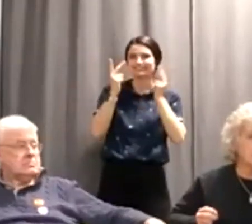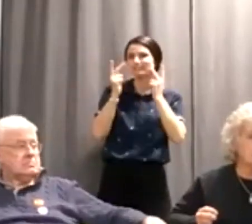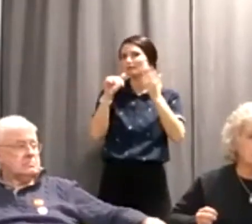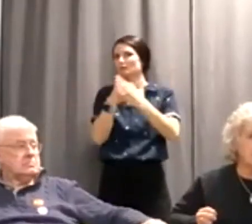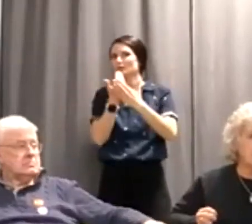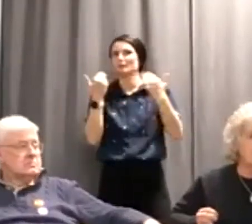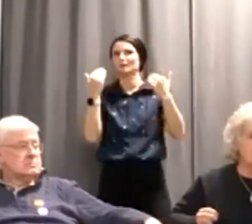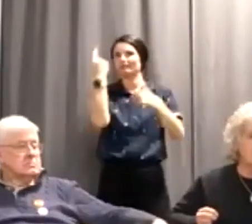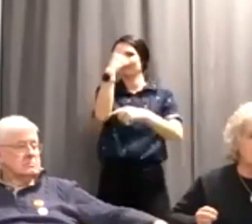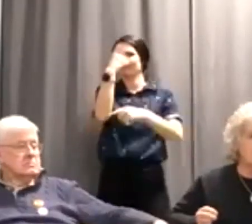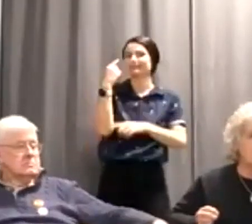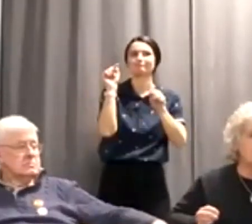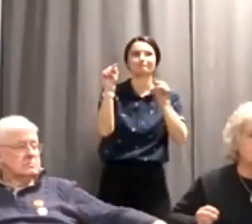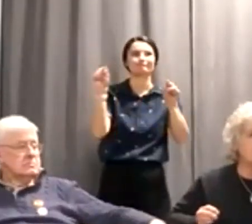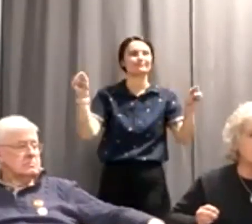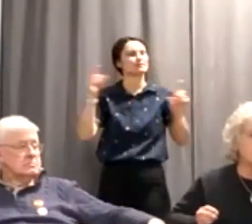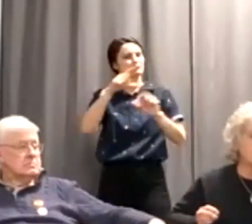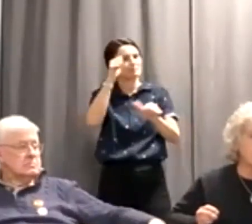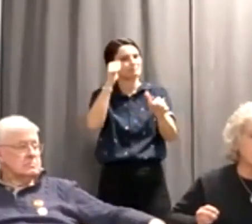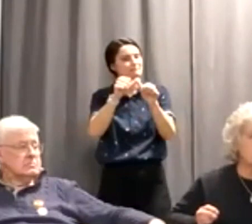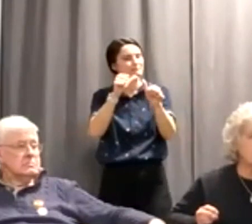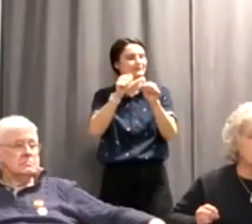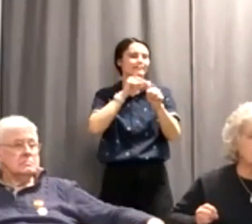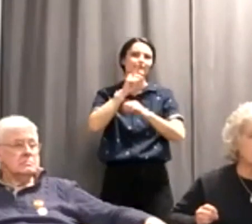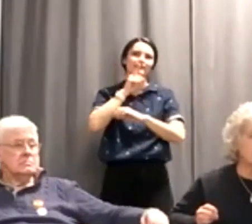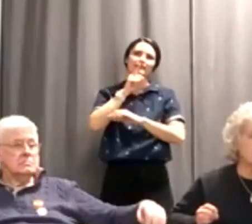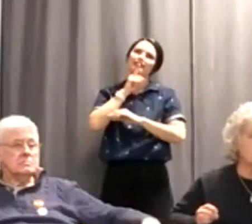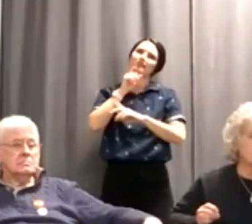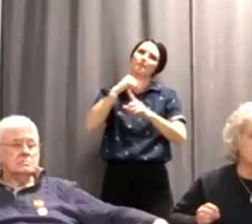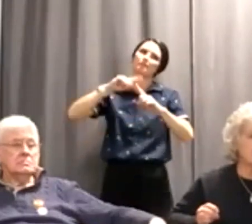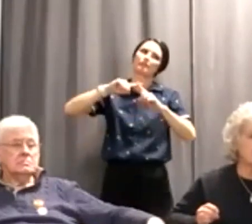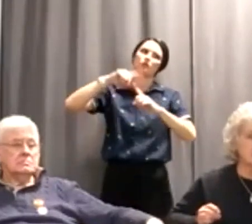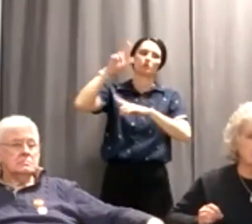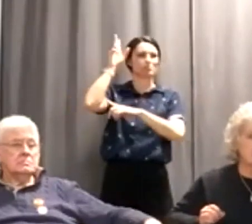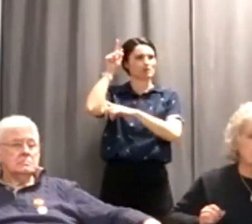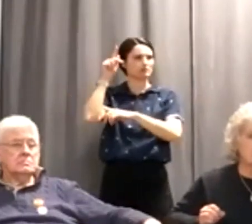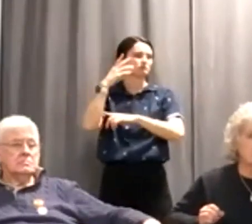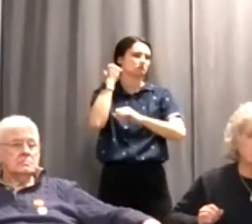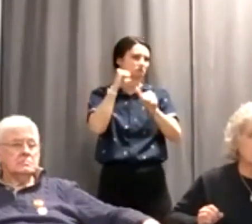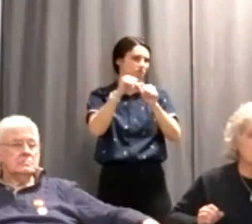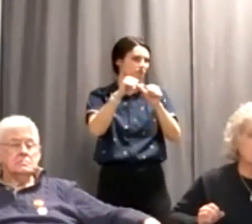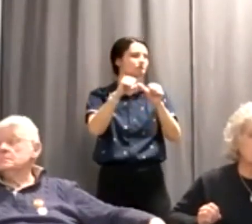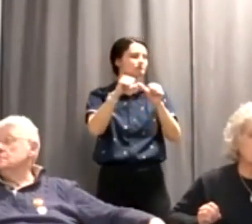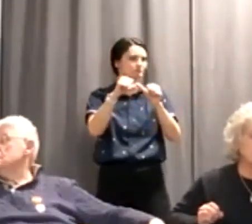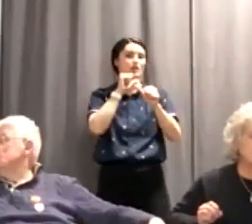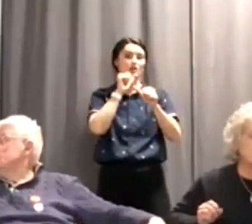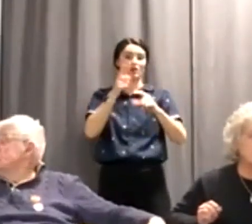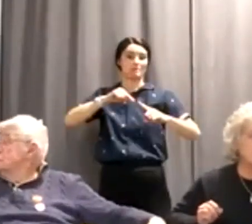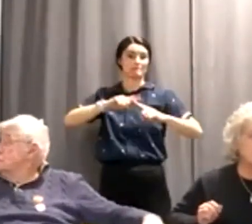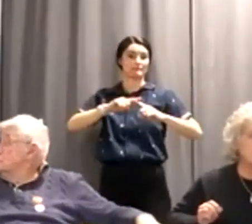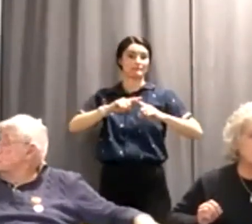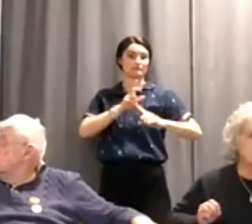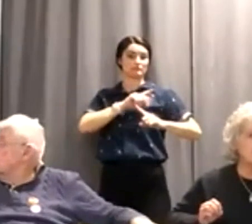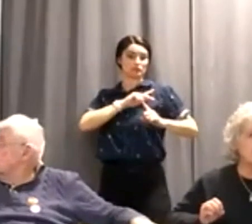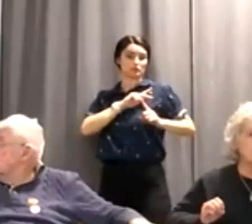and just remember, it's a political act. It really is. Like, it's not just about a personal